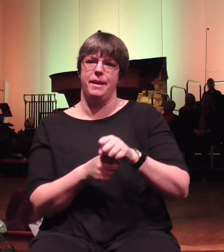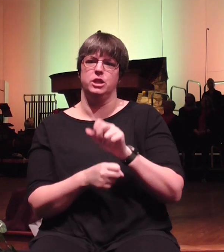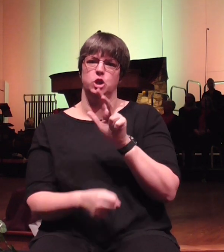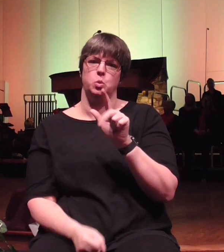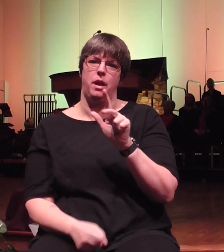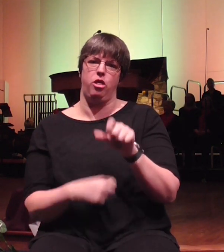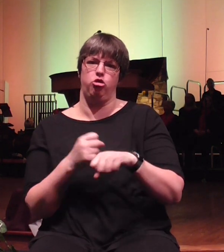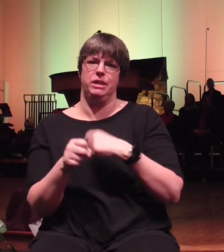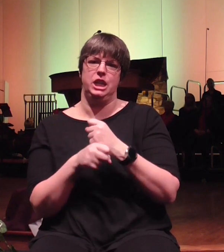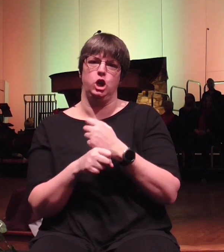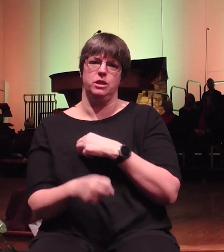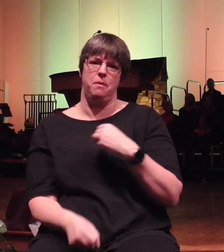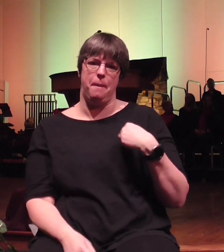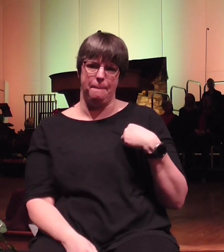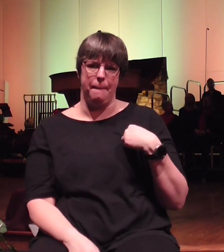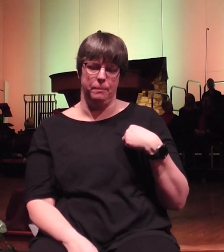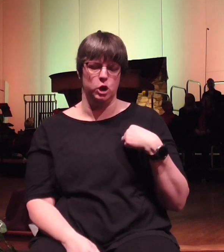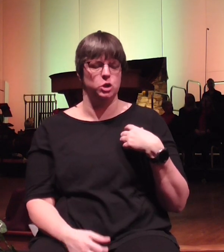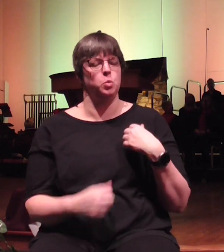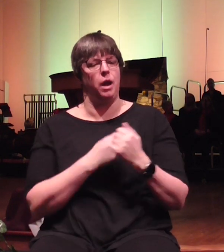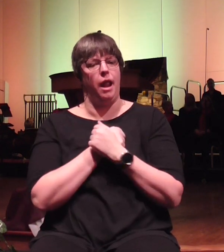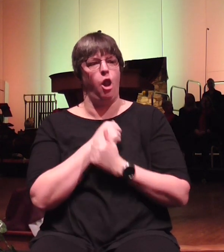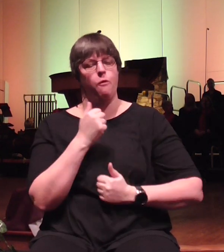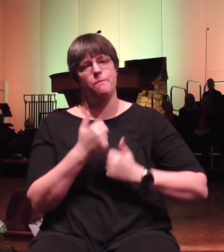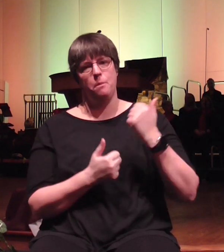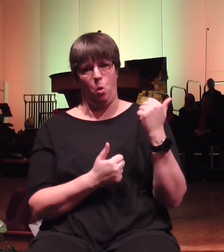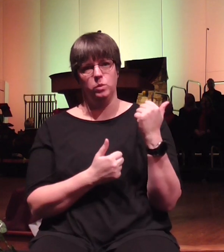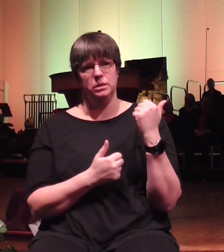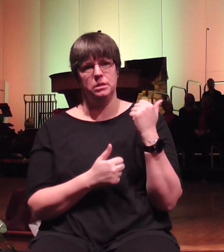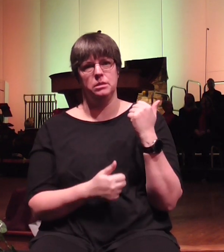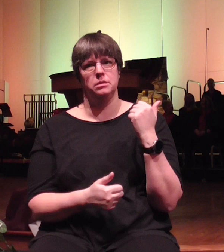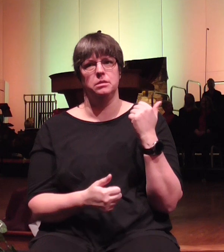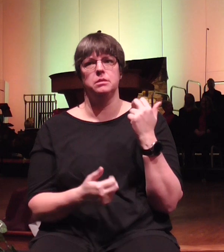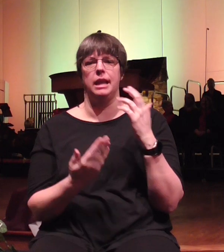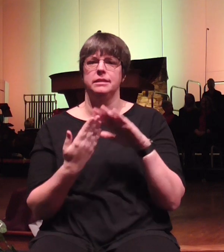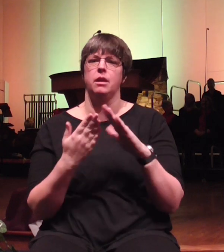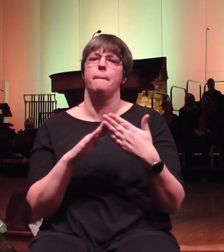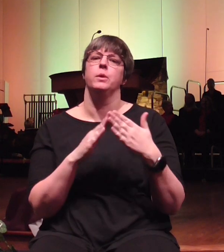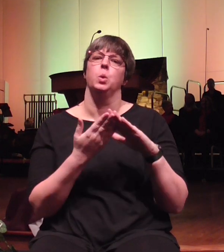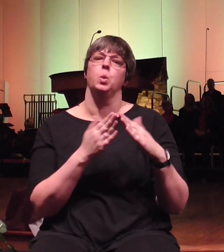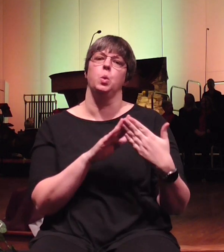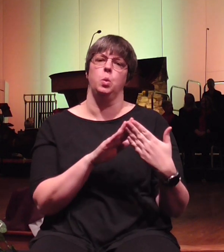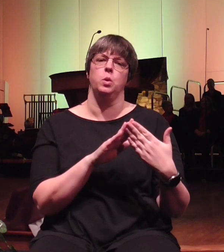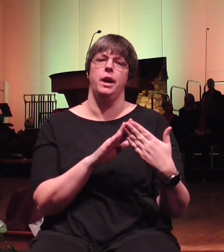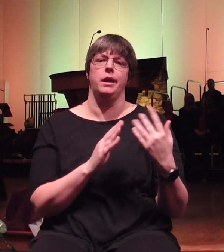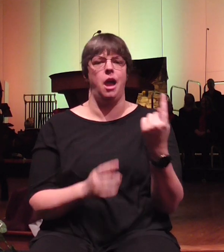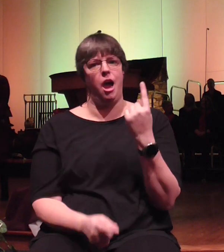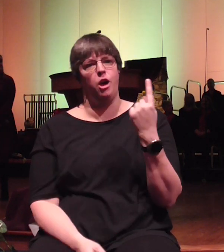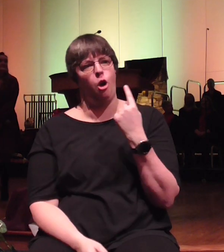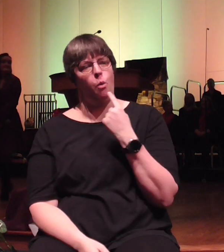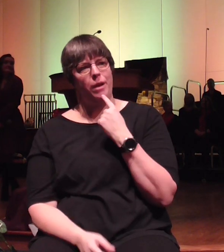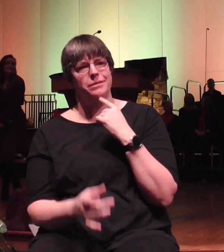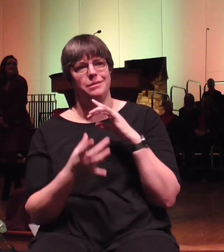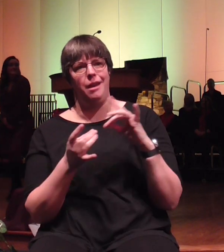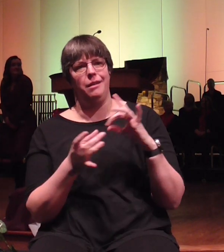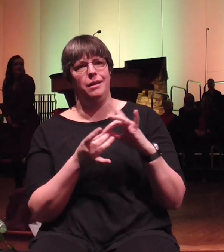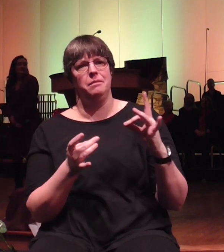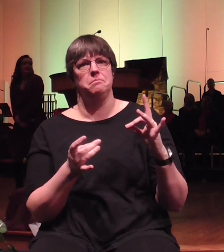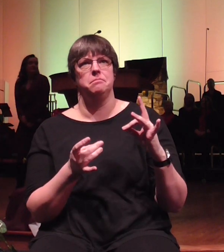High Church. What I love most about Mile High Church is the community. And I always say that